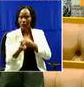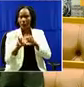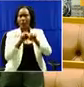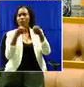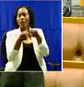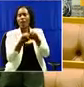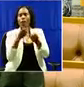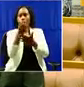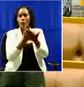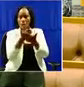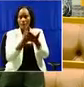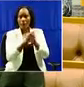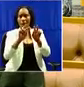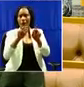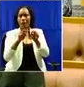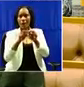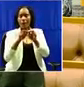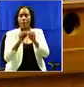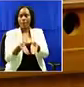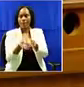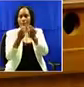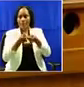Council comprising of